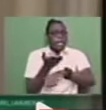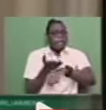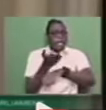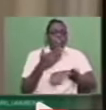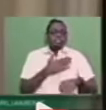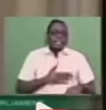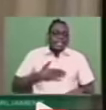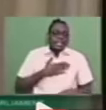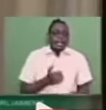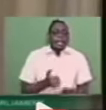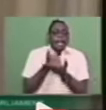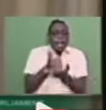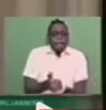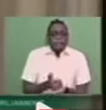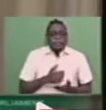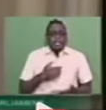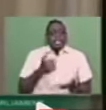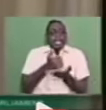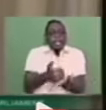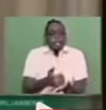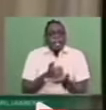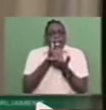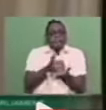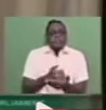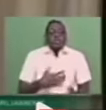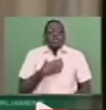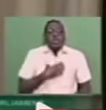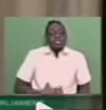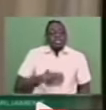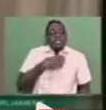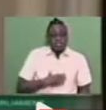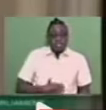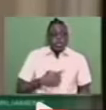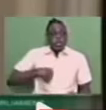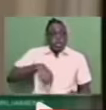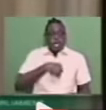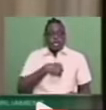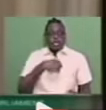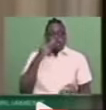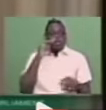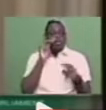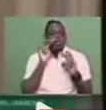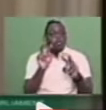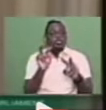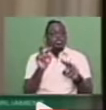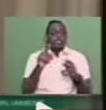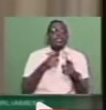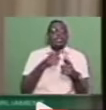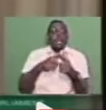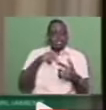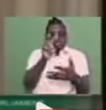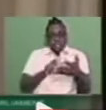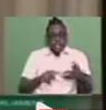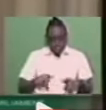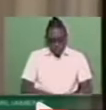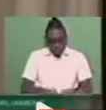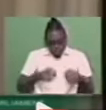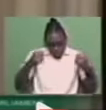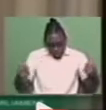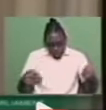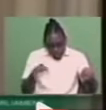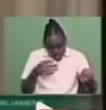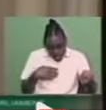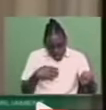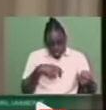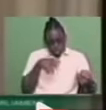eat." When we contrast this with the obscene headline on yesterday's newspaper, "Gas Brains," where